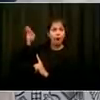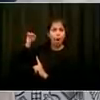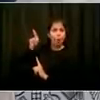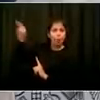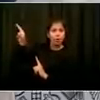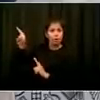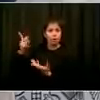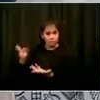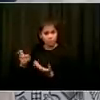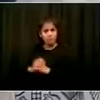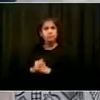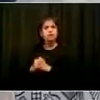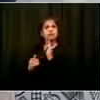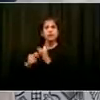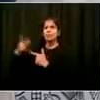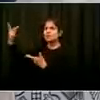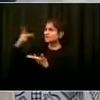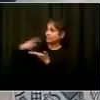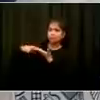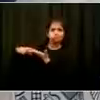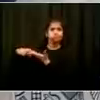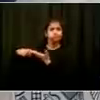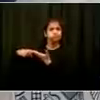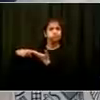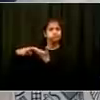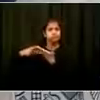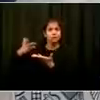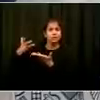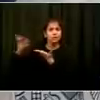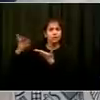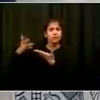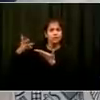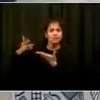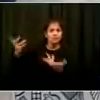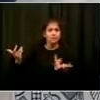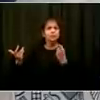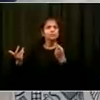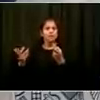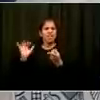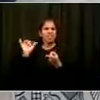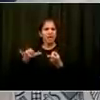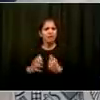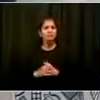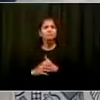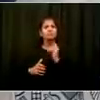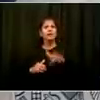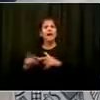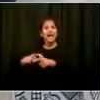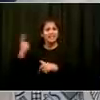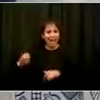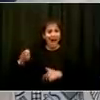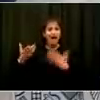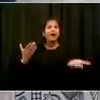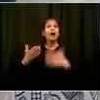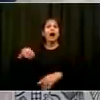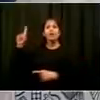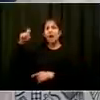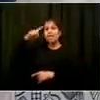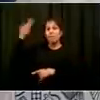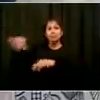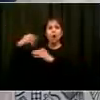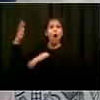through what he was thinking and what he was preparing to say about orange zones, and it made very clear the direction that we were going to go in. So we needed to,